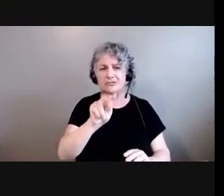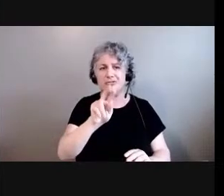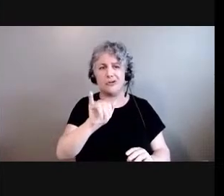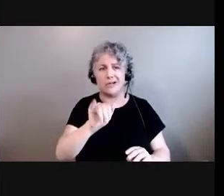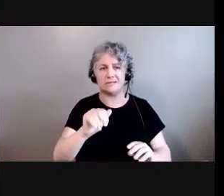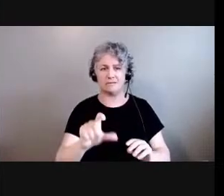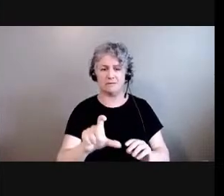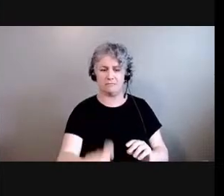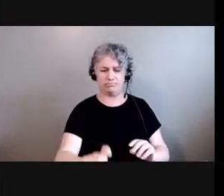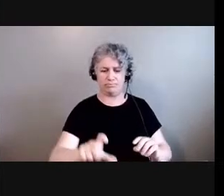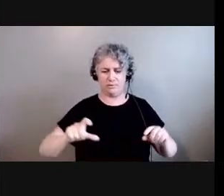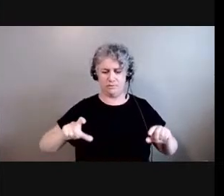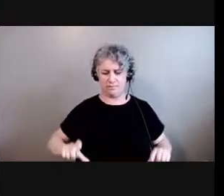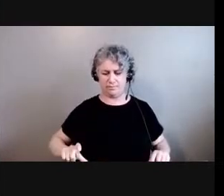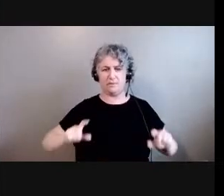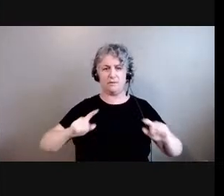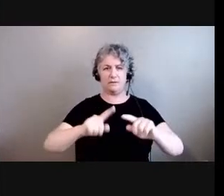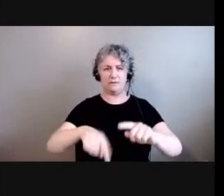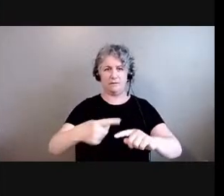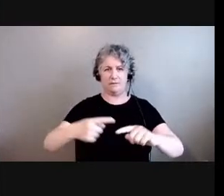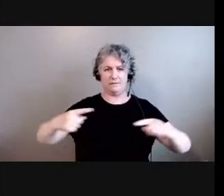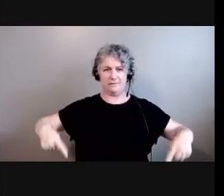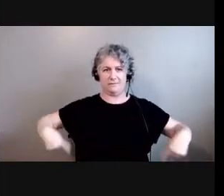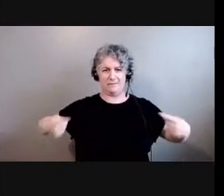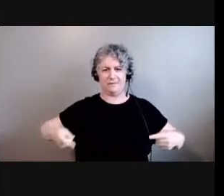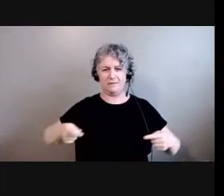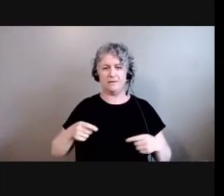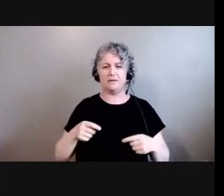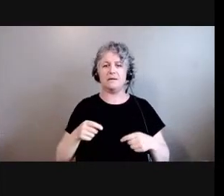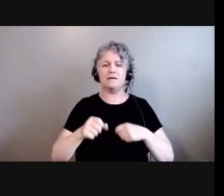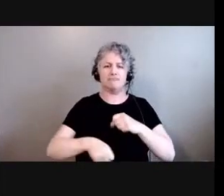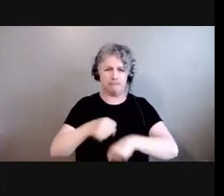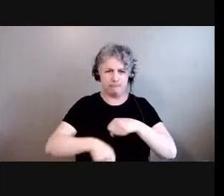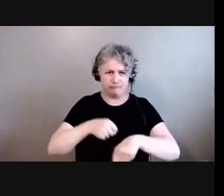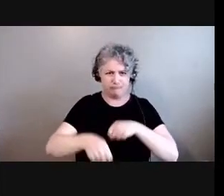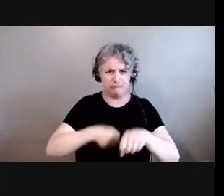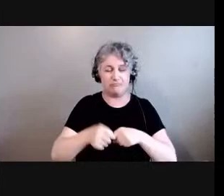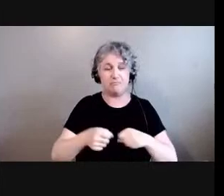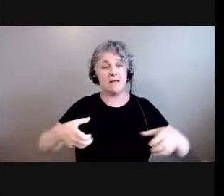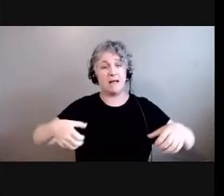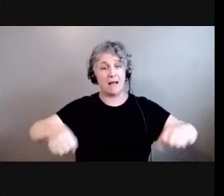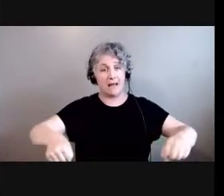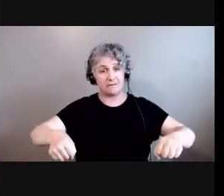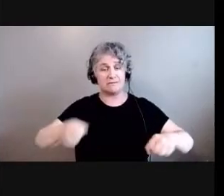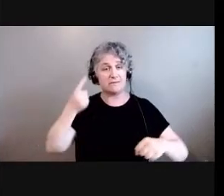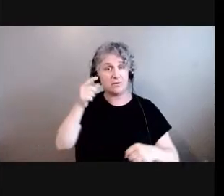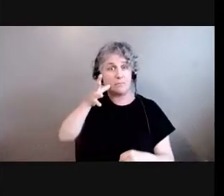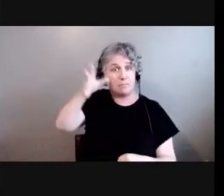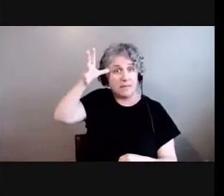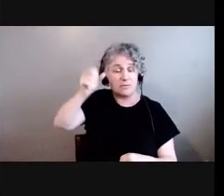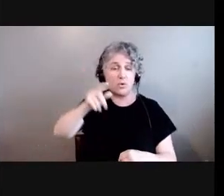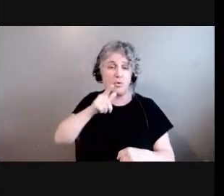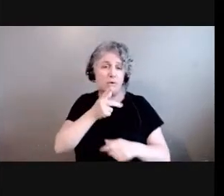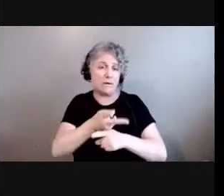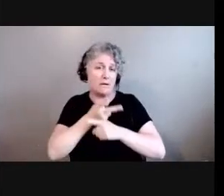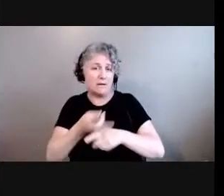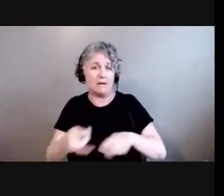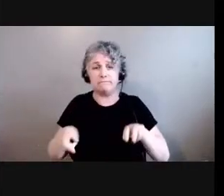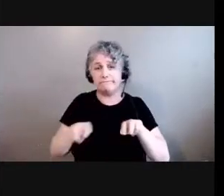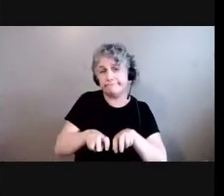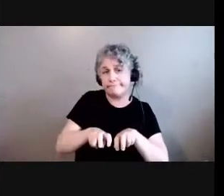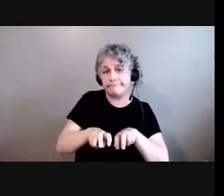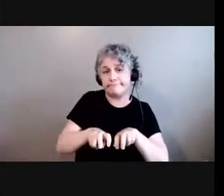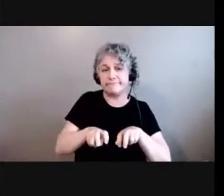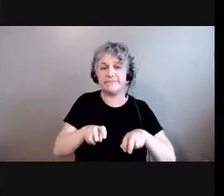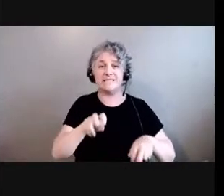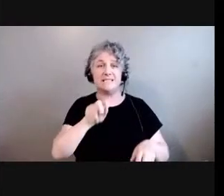easy to mount and pedal, and come with handles for parents or caregivers. These trikes and equipment are